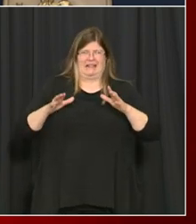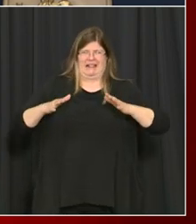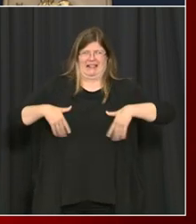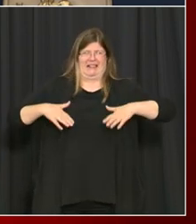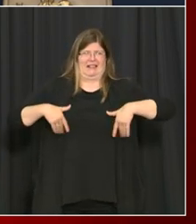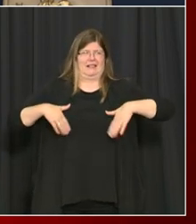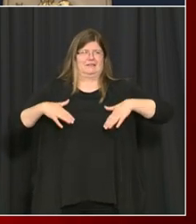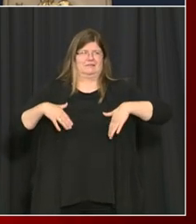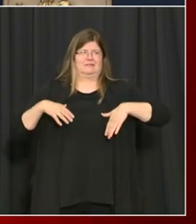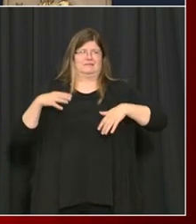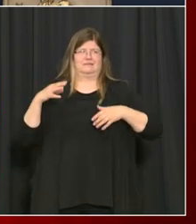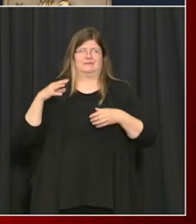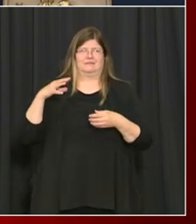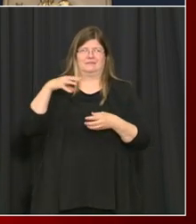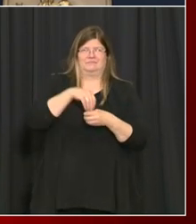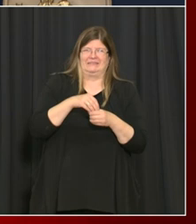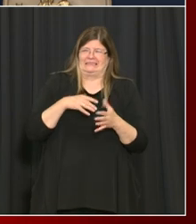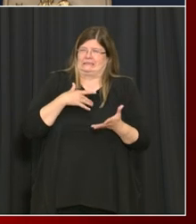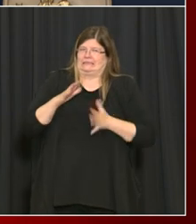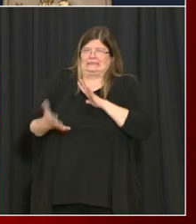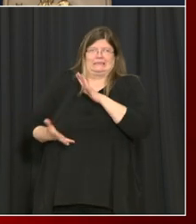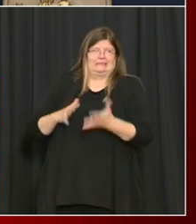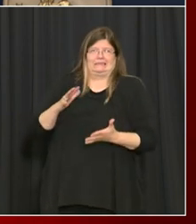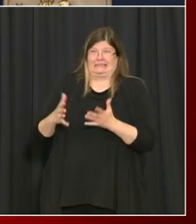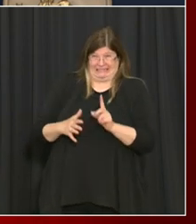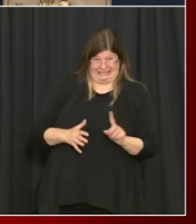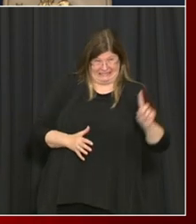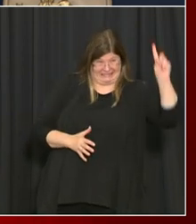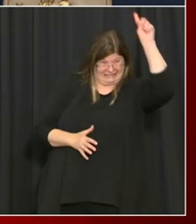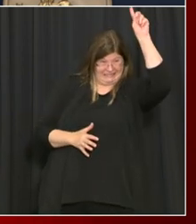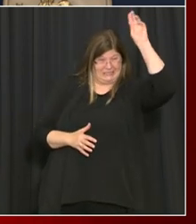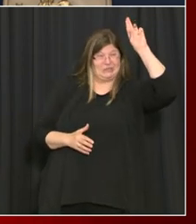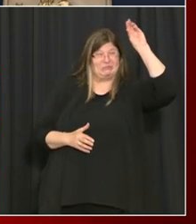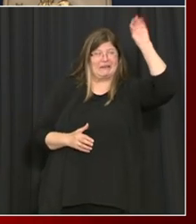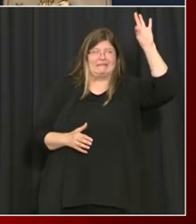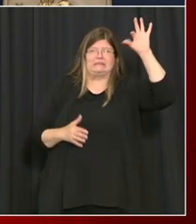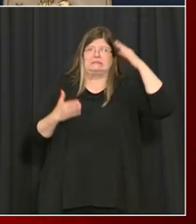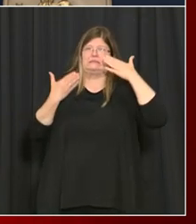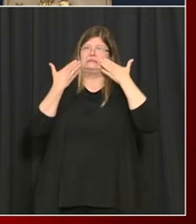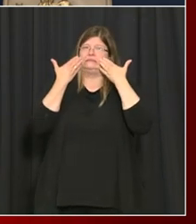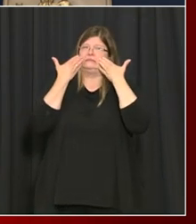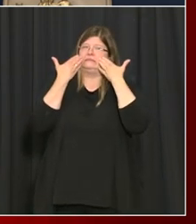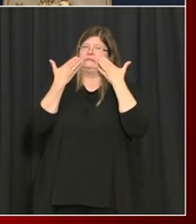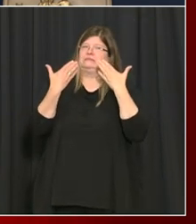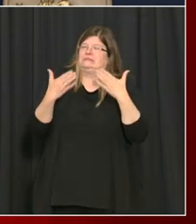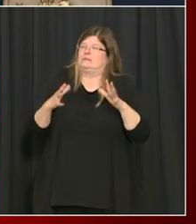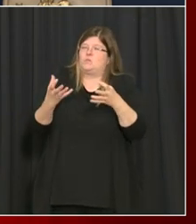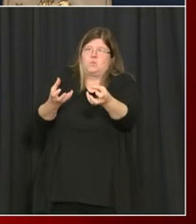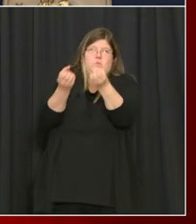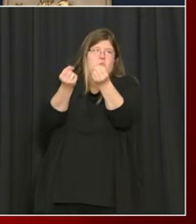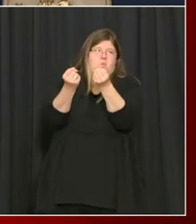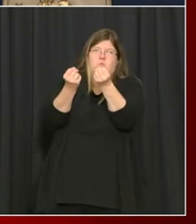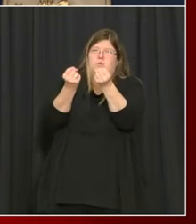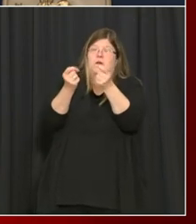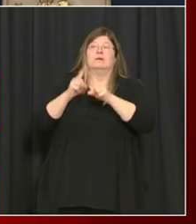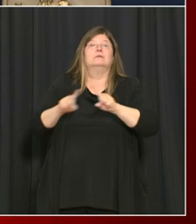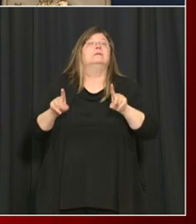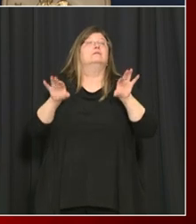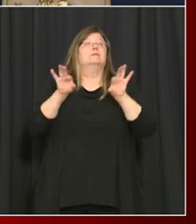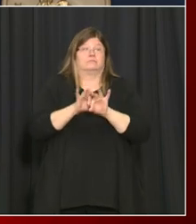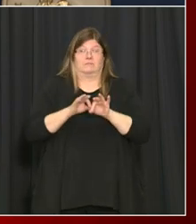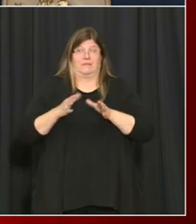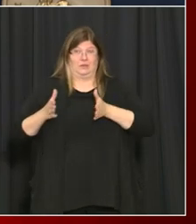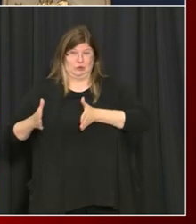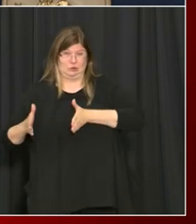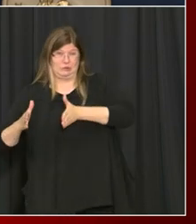public space. And I don't want to speak to the rooftop just yet, because I want to confirm where we are with that, or